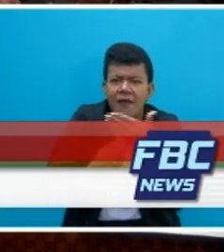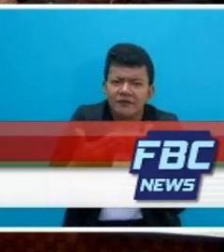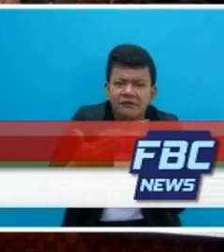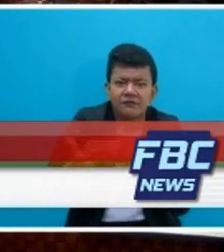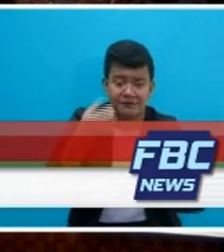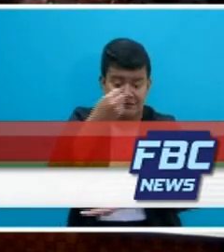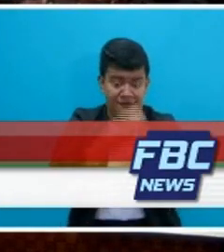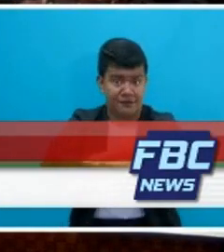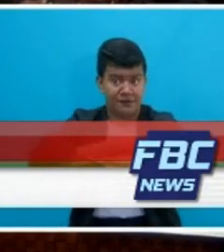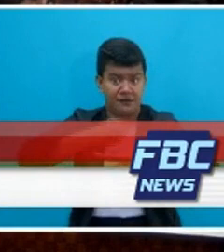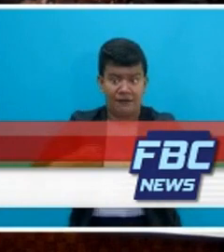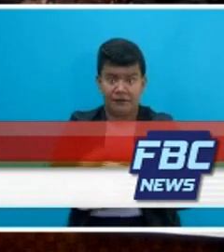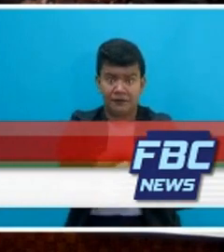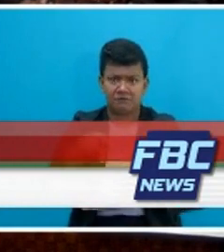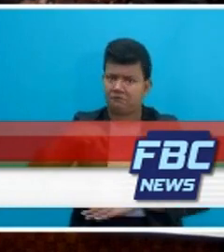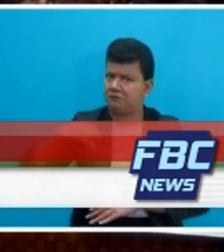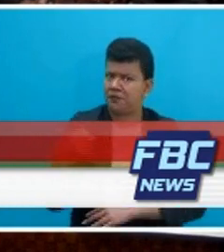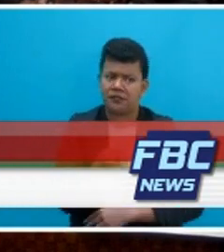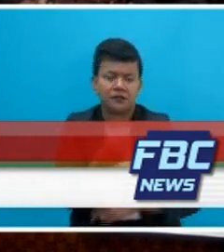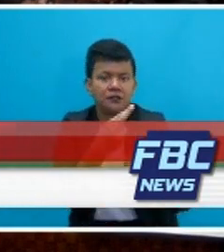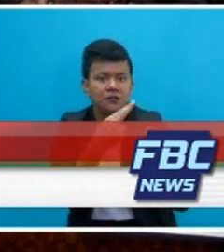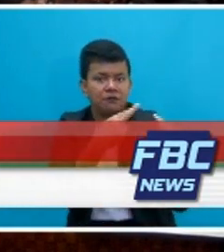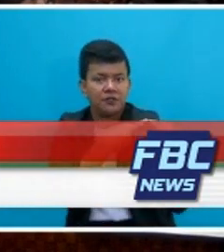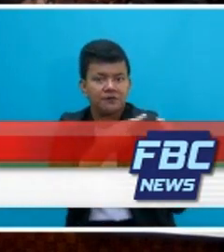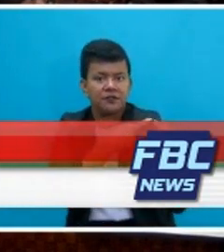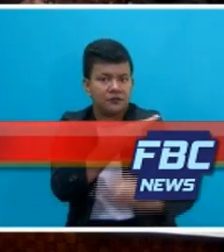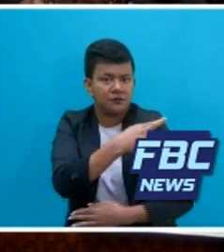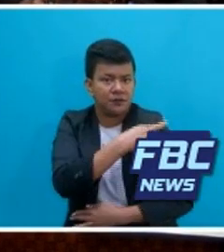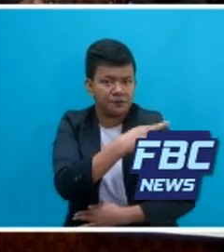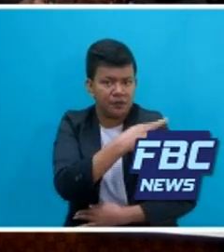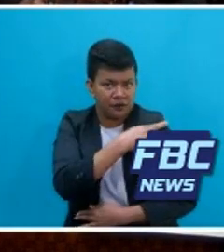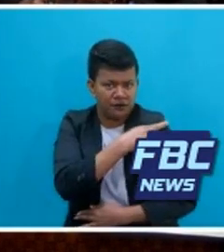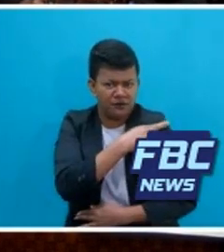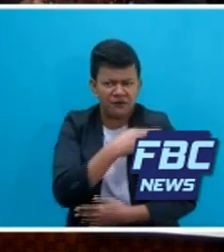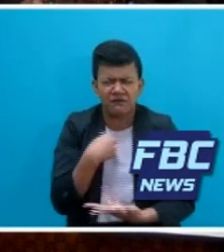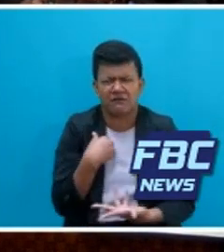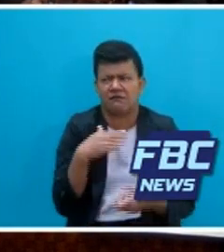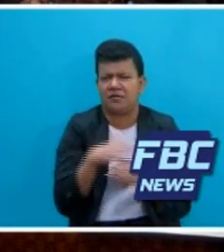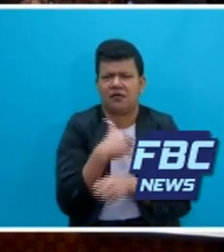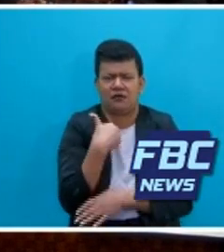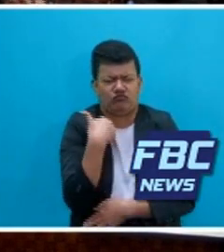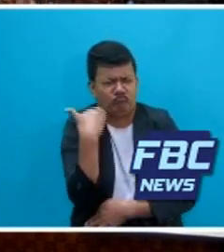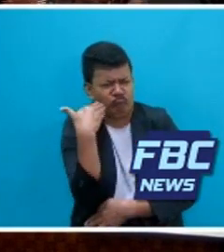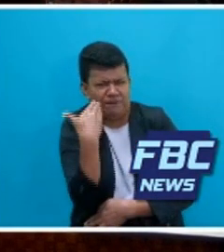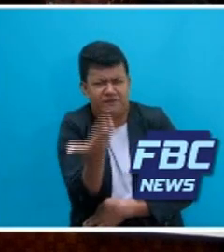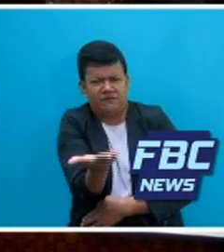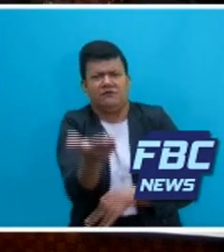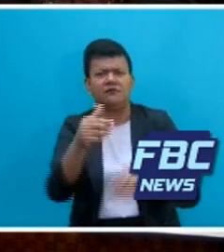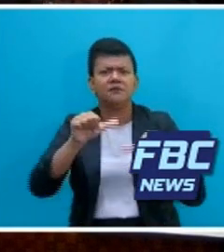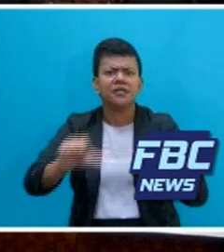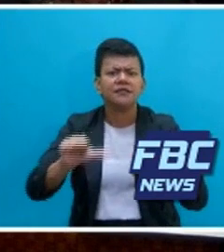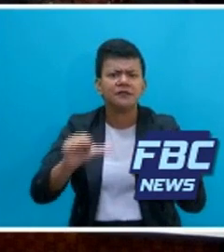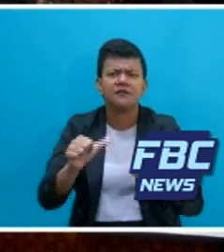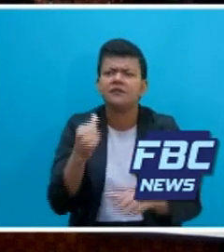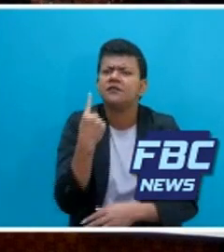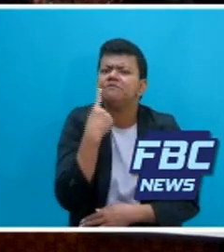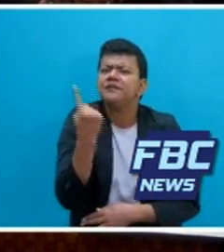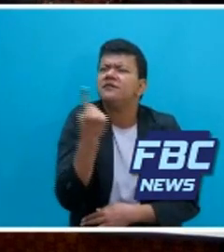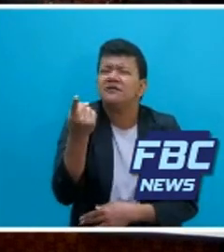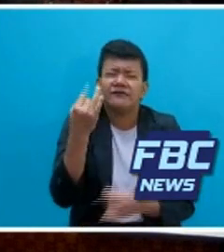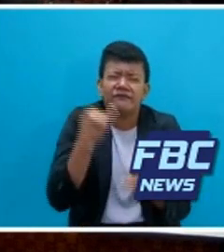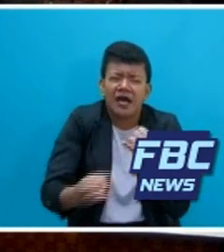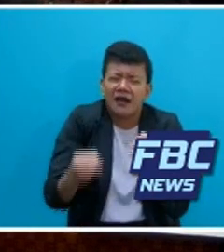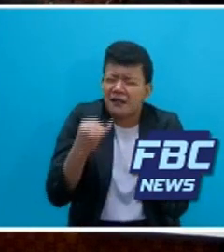for putting our head of state into this embarrassing position of reading an address that is a poor and wrong